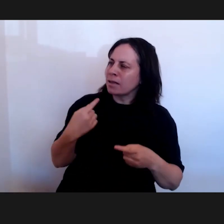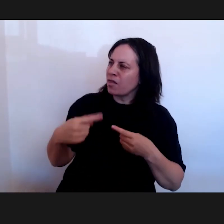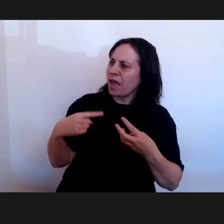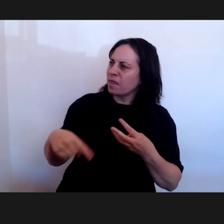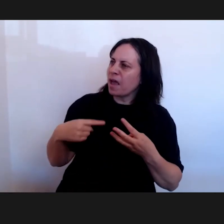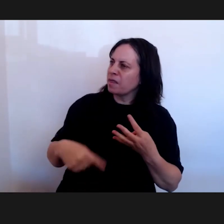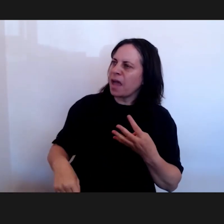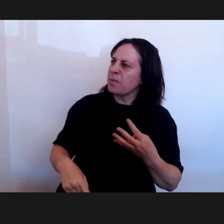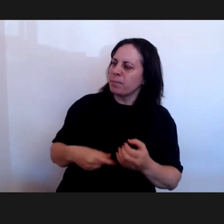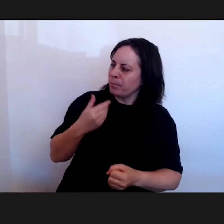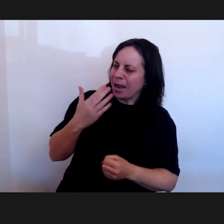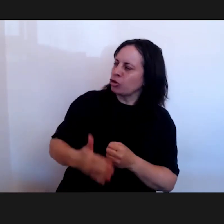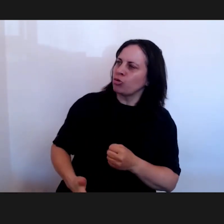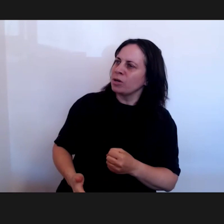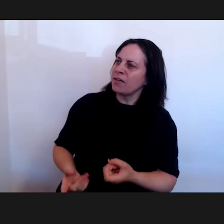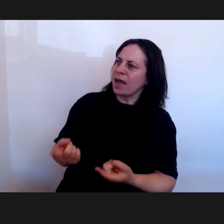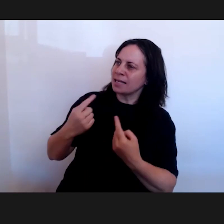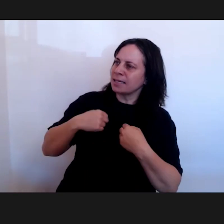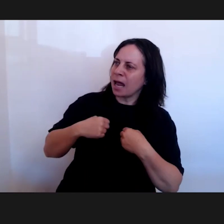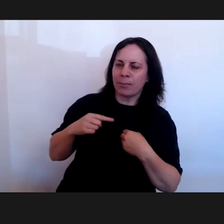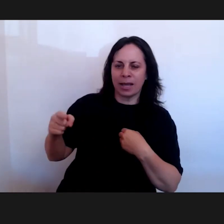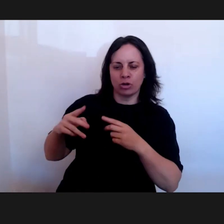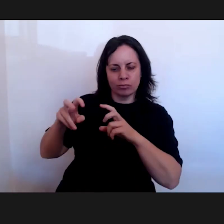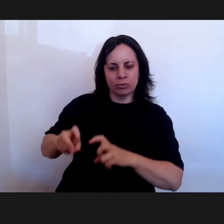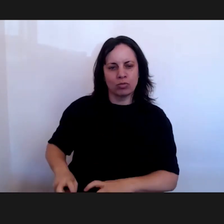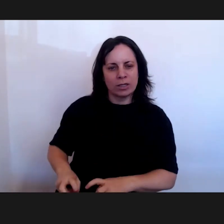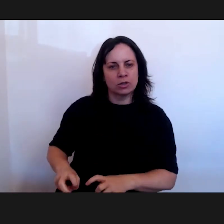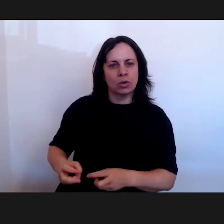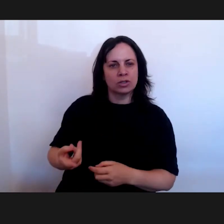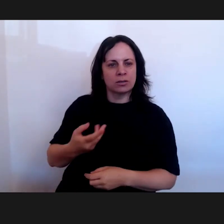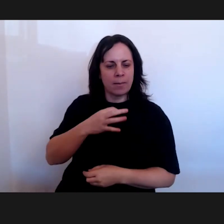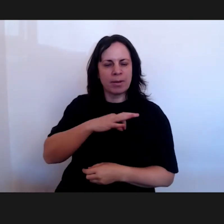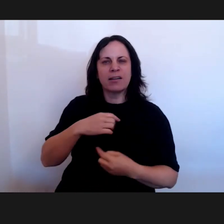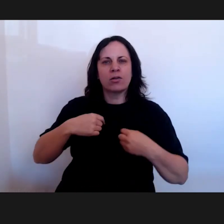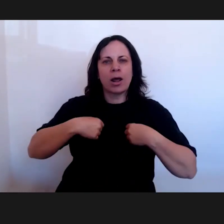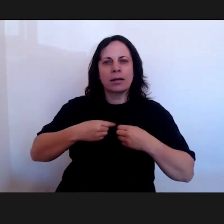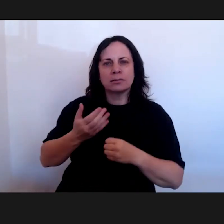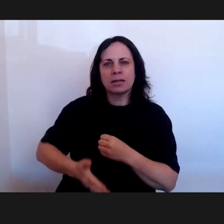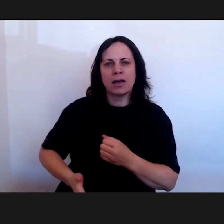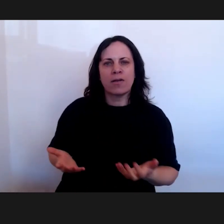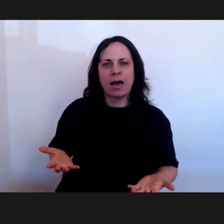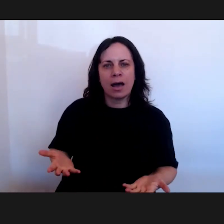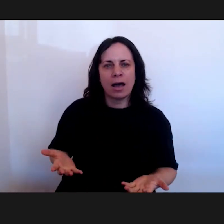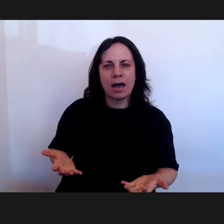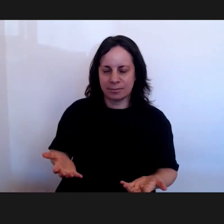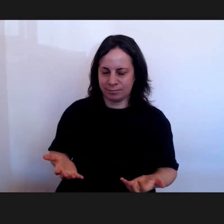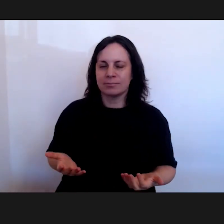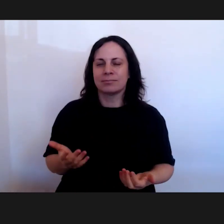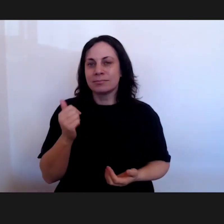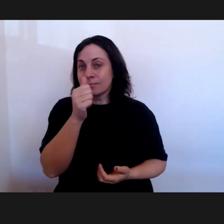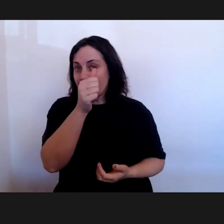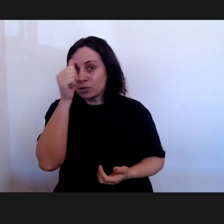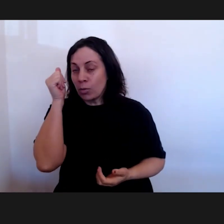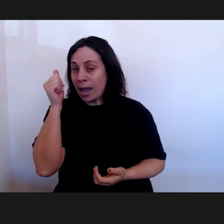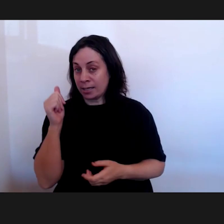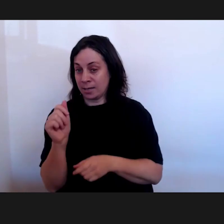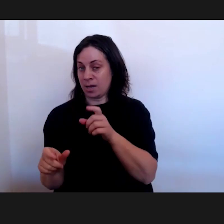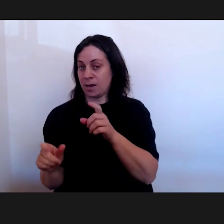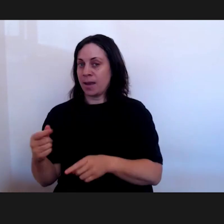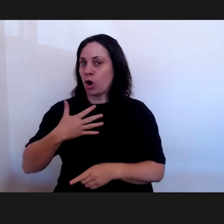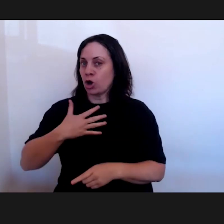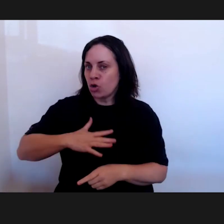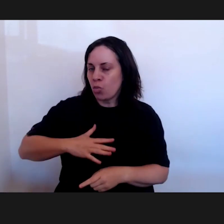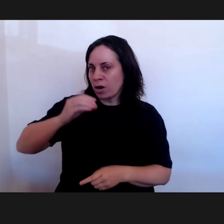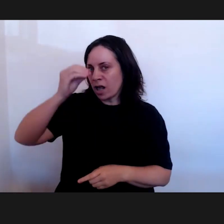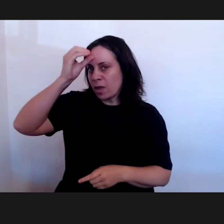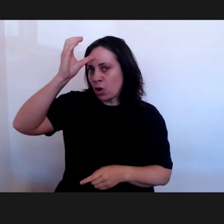and say, this is what we found and this is how it's going to benefit you. So while as academics, you want to develop a body of knowledge, it's also